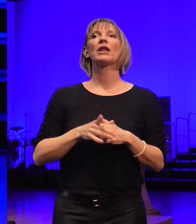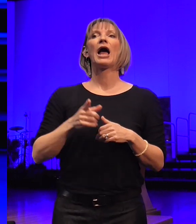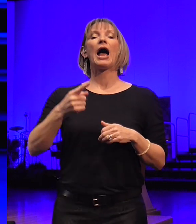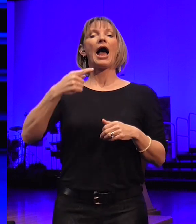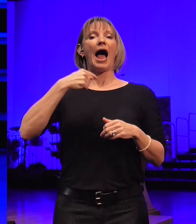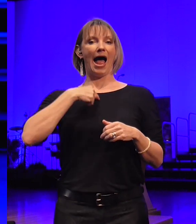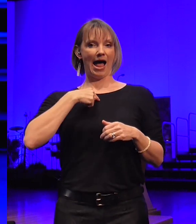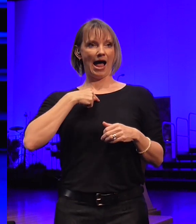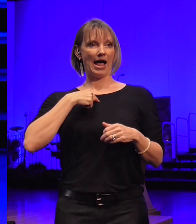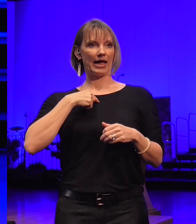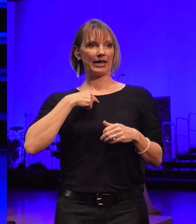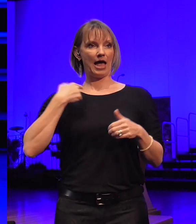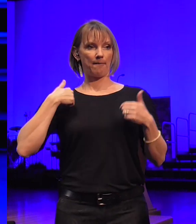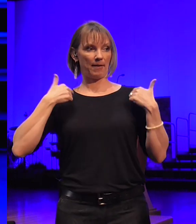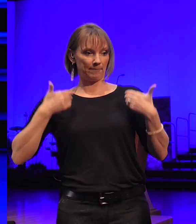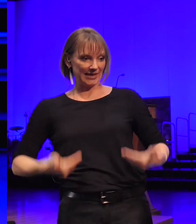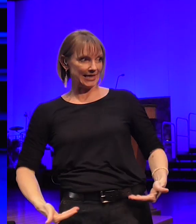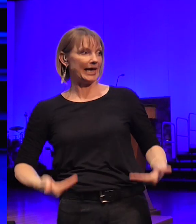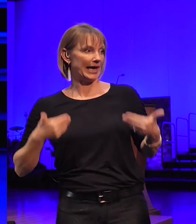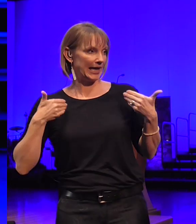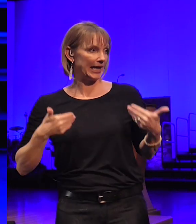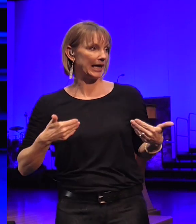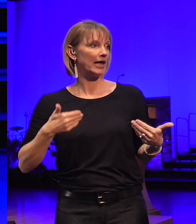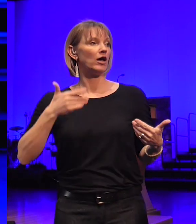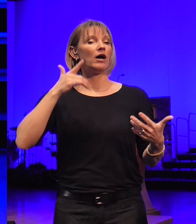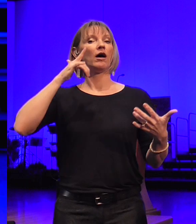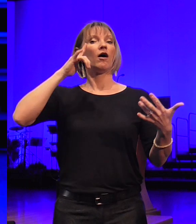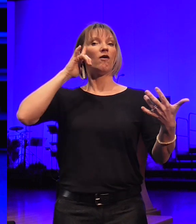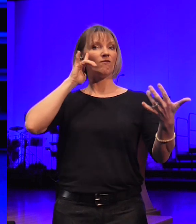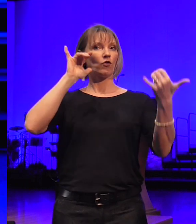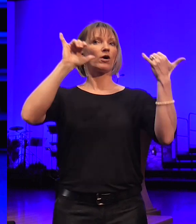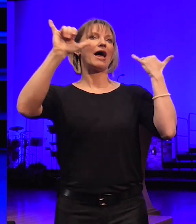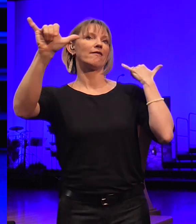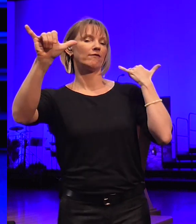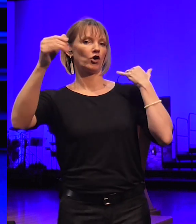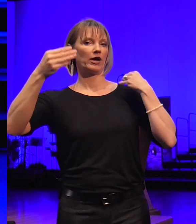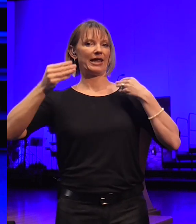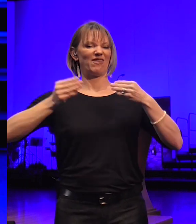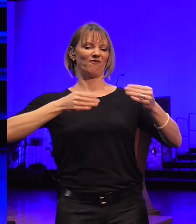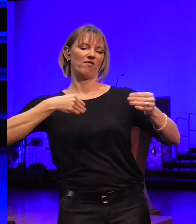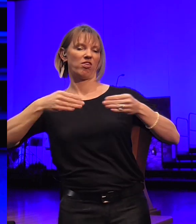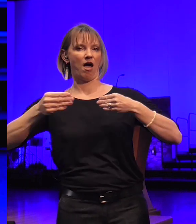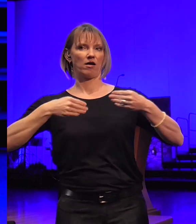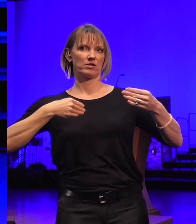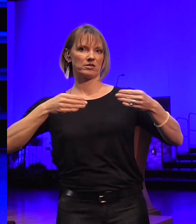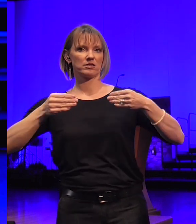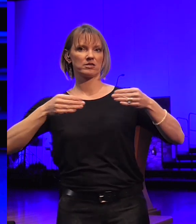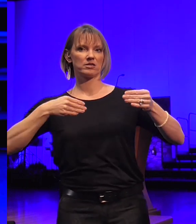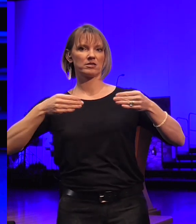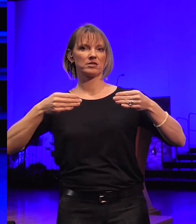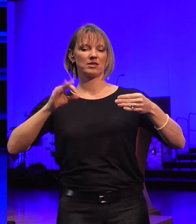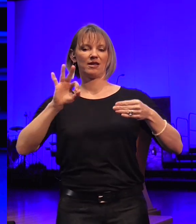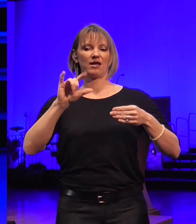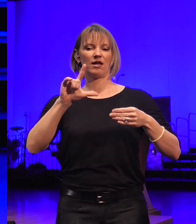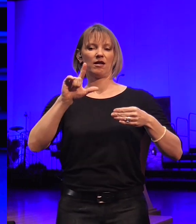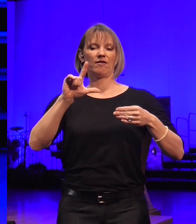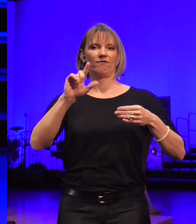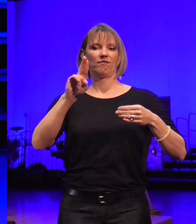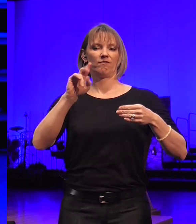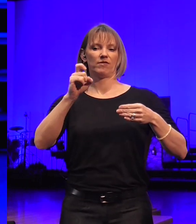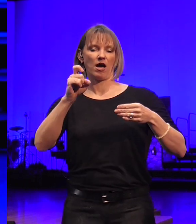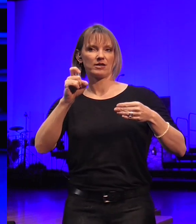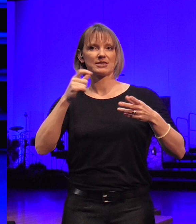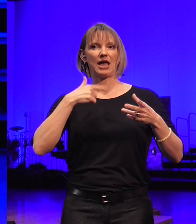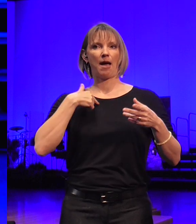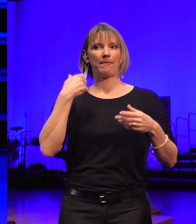I am a being forever in flux, held by a changeless